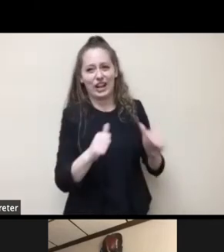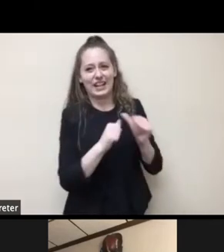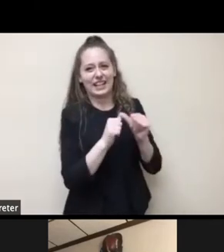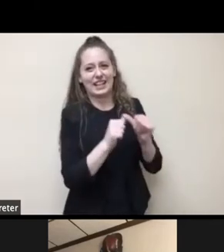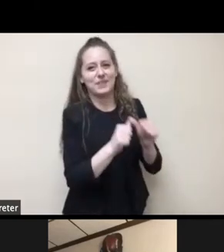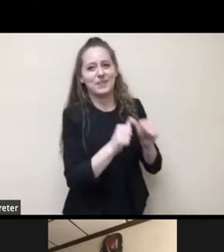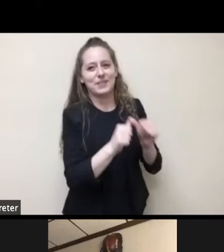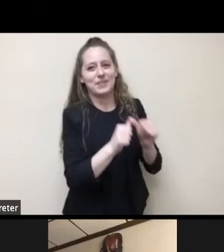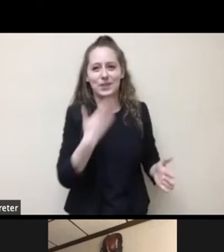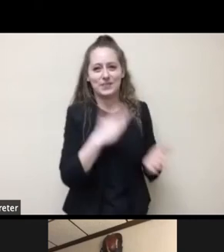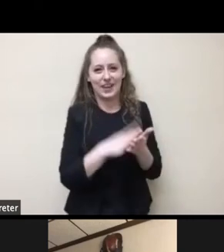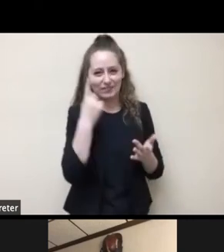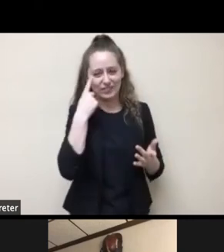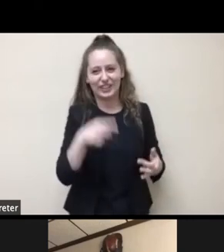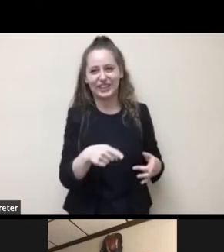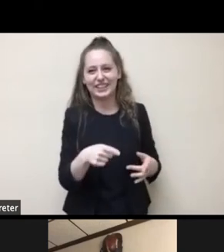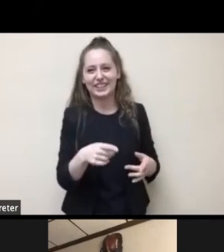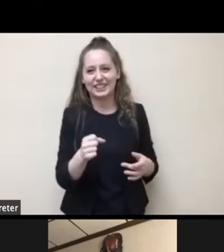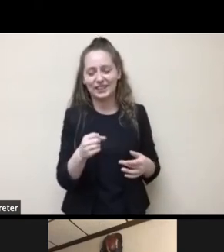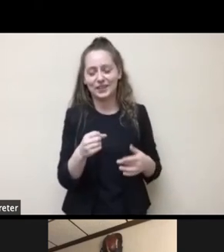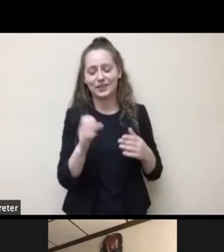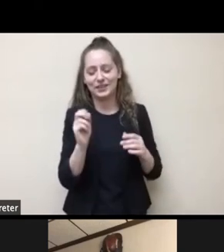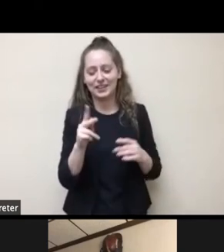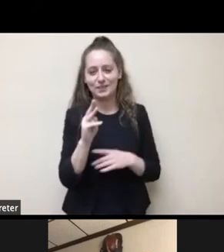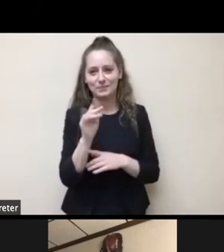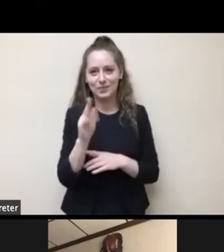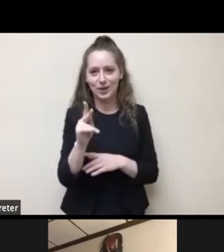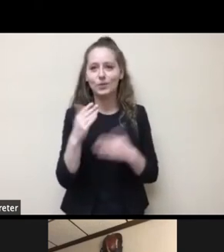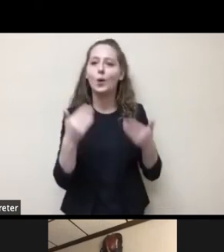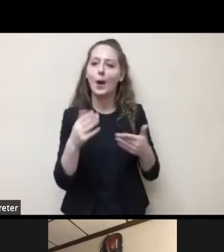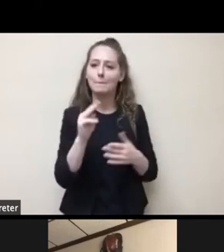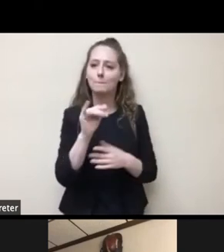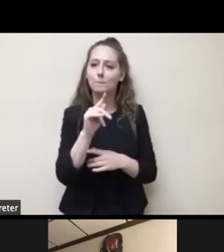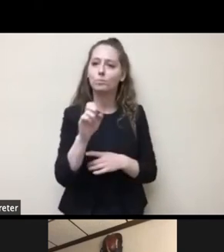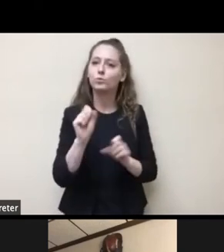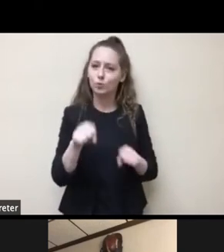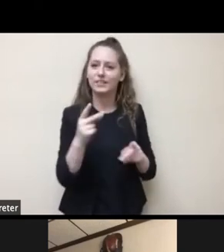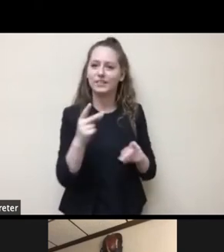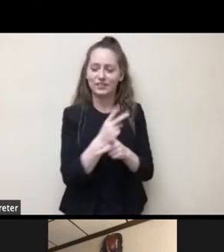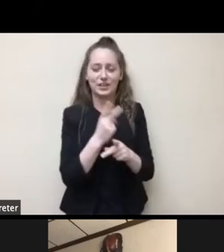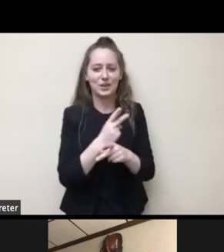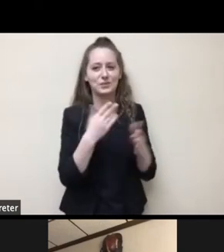So, all right, Mark, we're going to go ahead and mute you, and you can figure out what's going on over there.